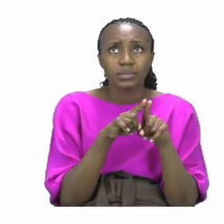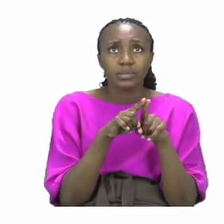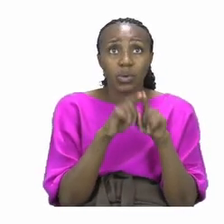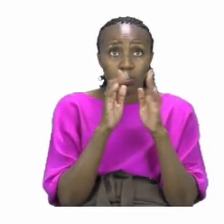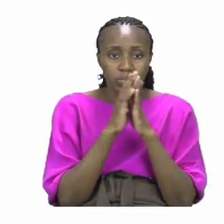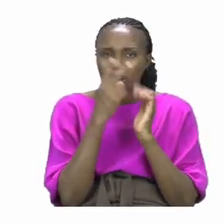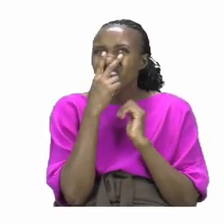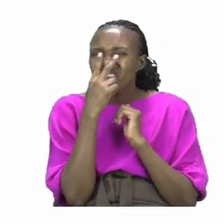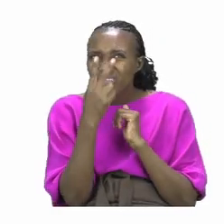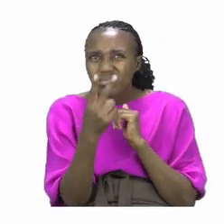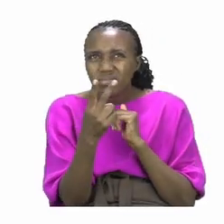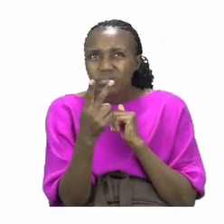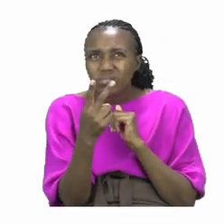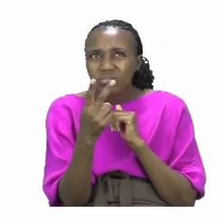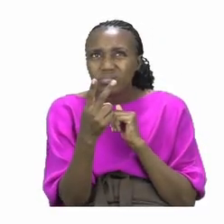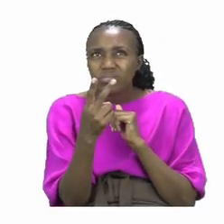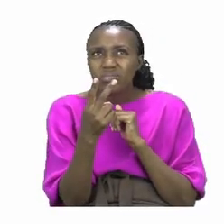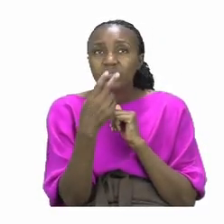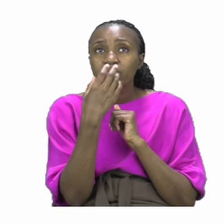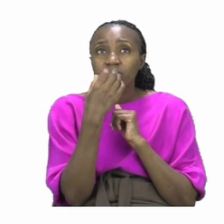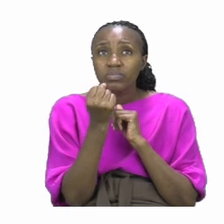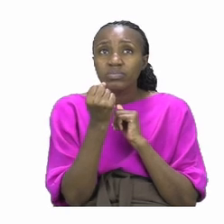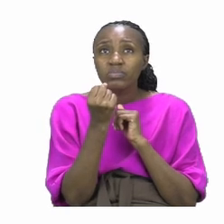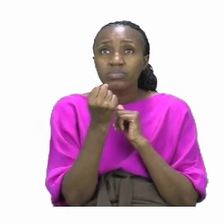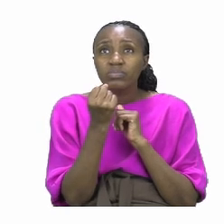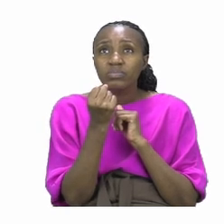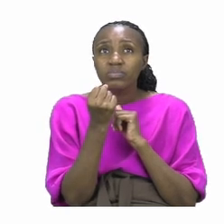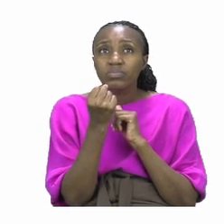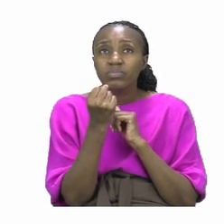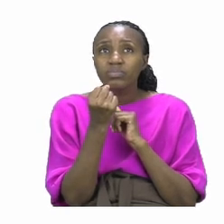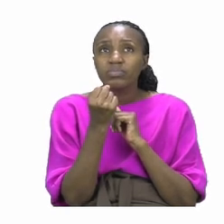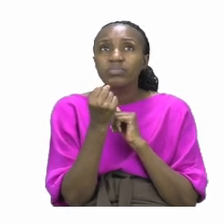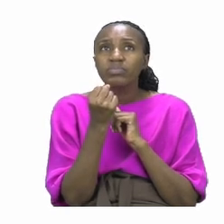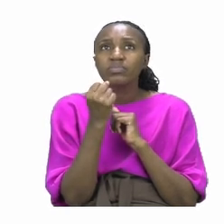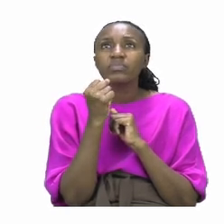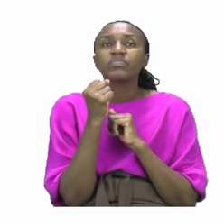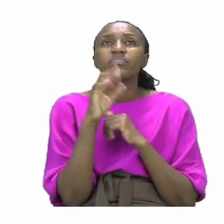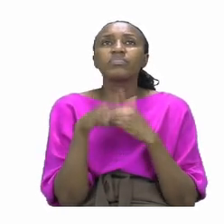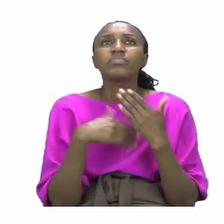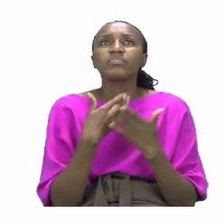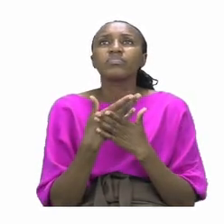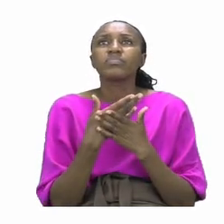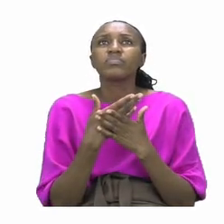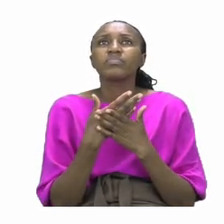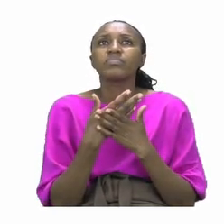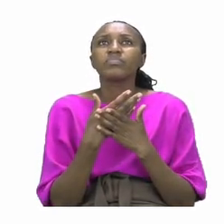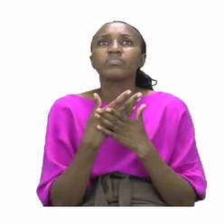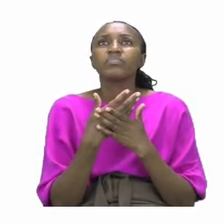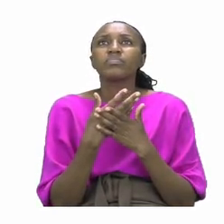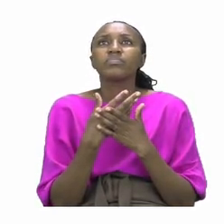open. We have some pictures to help us today. We have a picture of